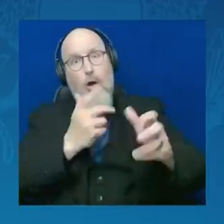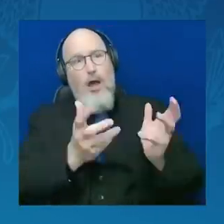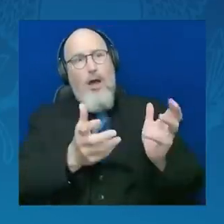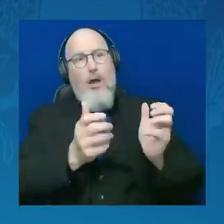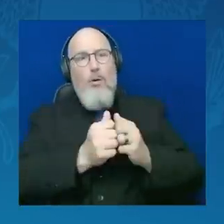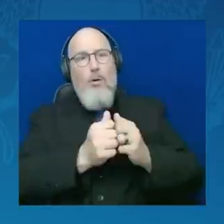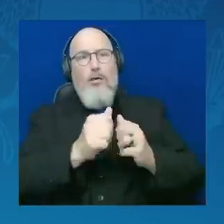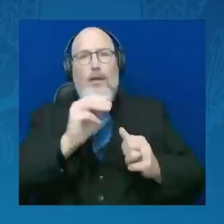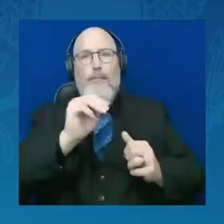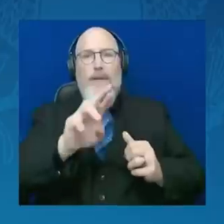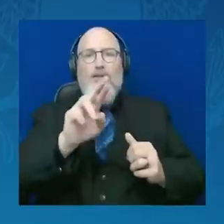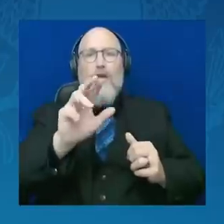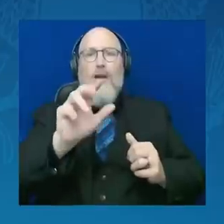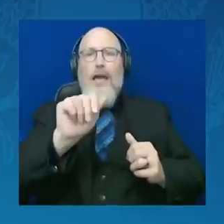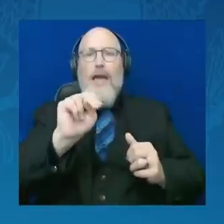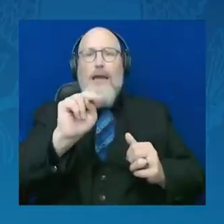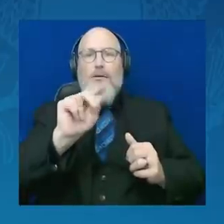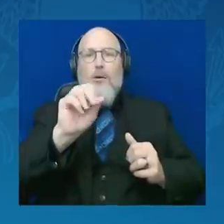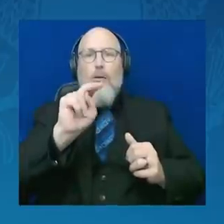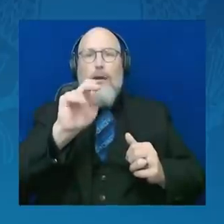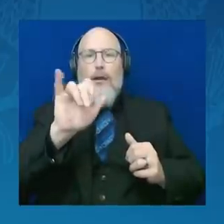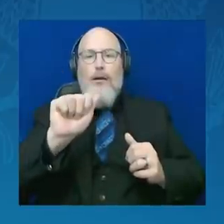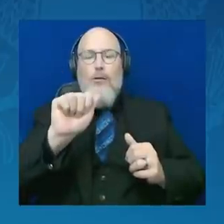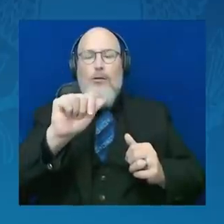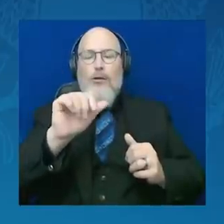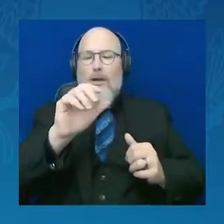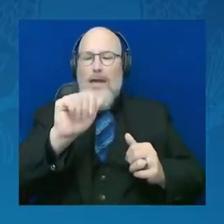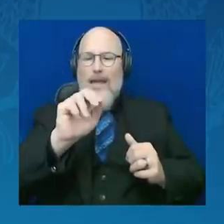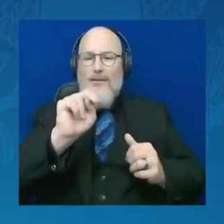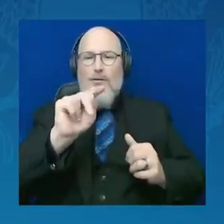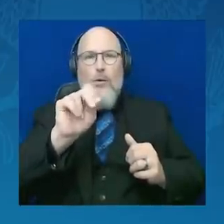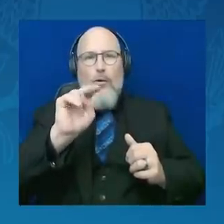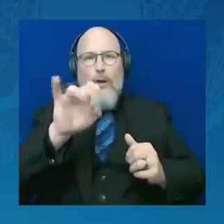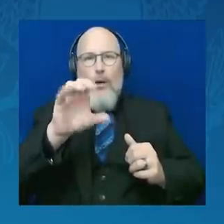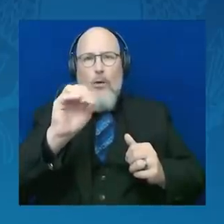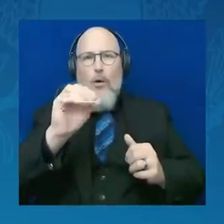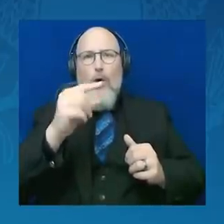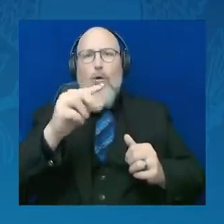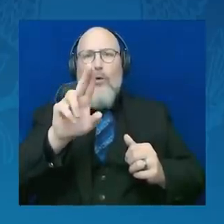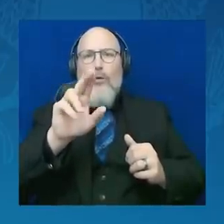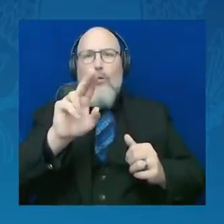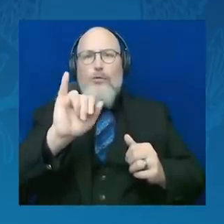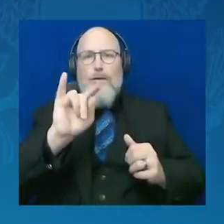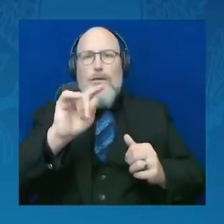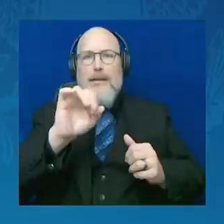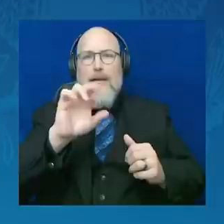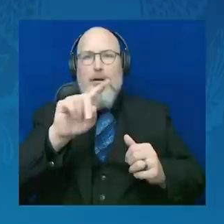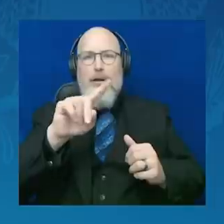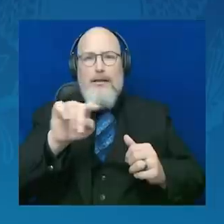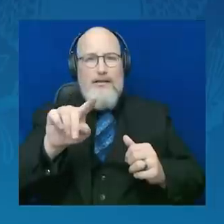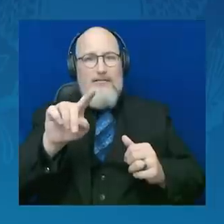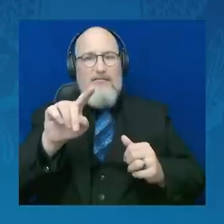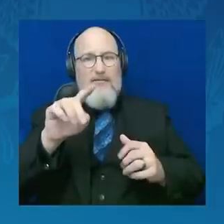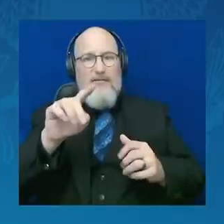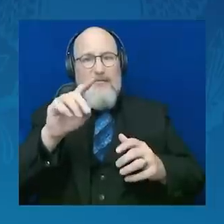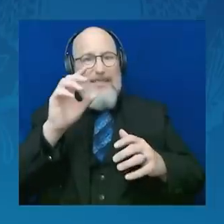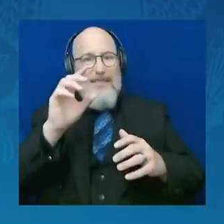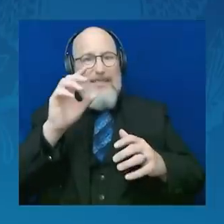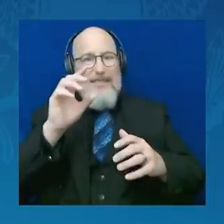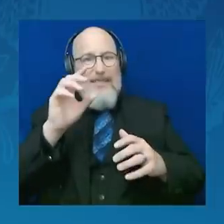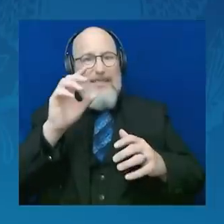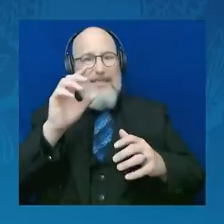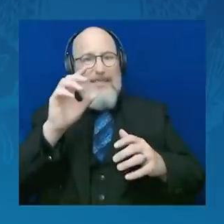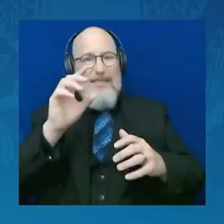Guterres, Secretary General of the United Nations Organization, and I flagged out that problem to him.